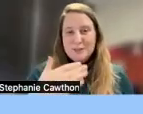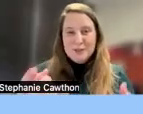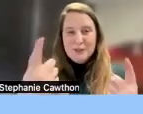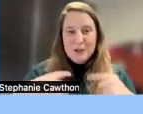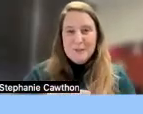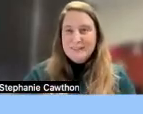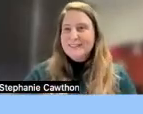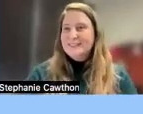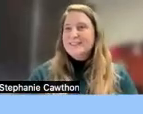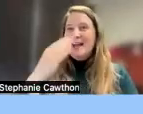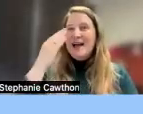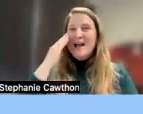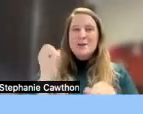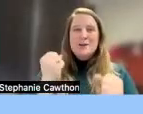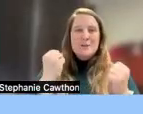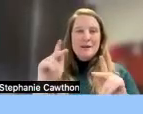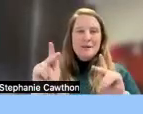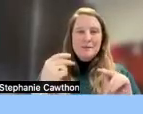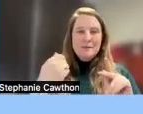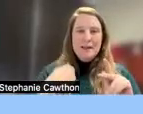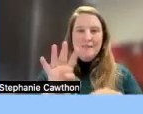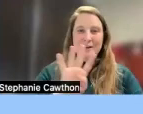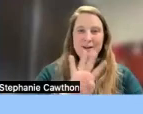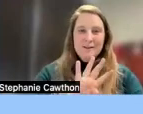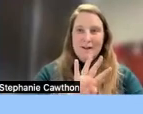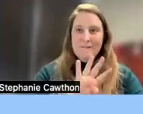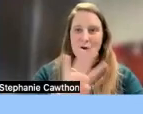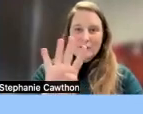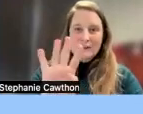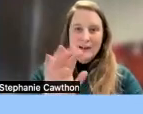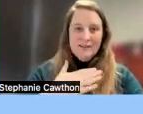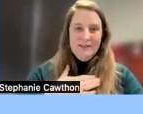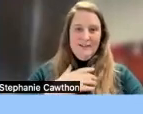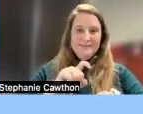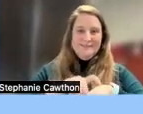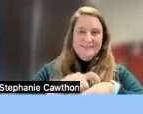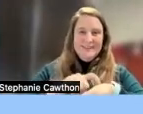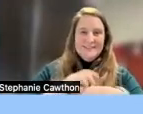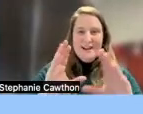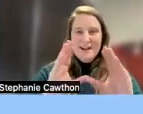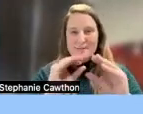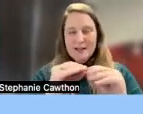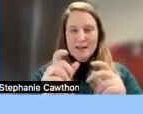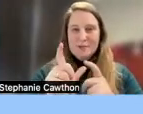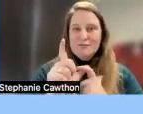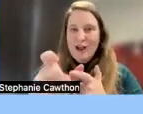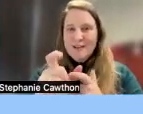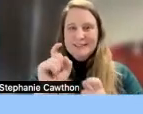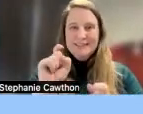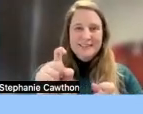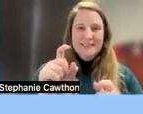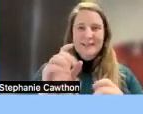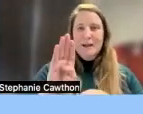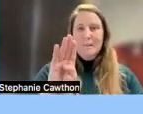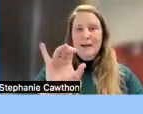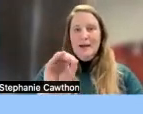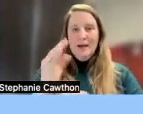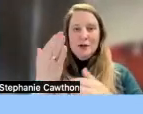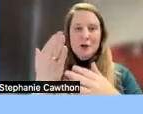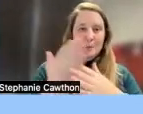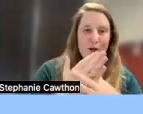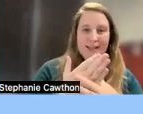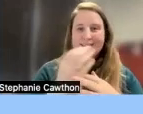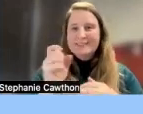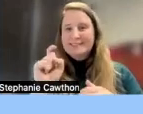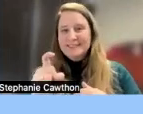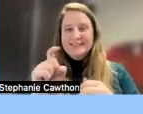All right. Well, thank you. Thank you all for coming today. I know many people have 4 o'clock Central Time that you've got to